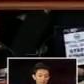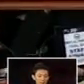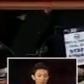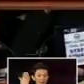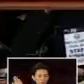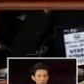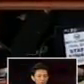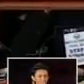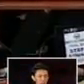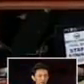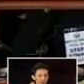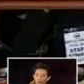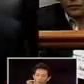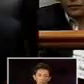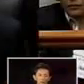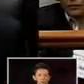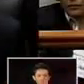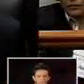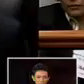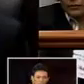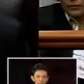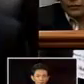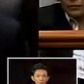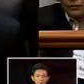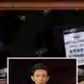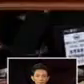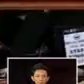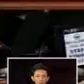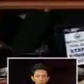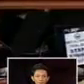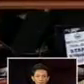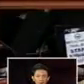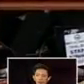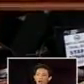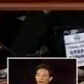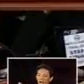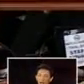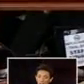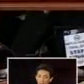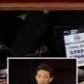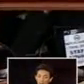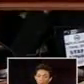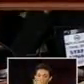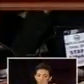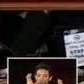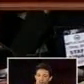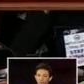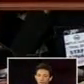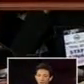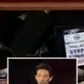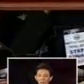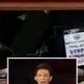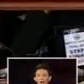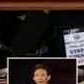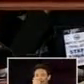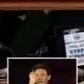proceedings ito. May I ask the prosecution counsel, same question, anong interpretation